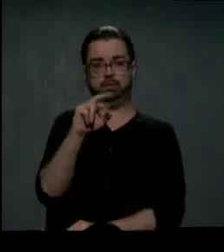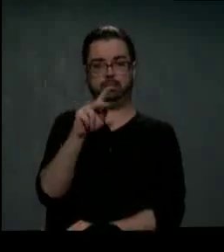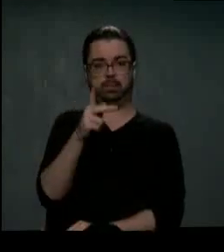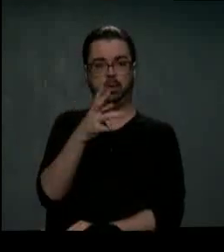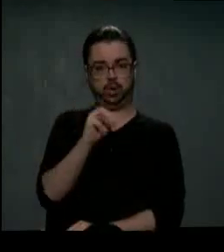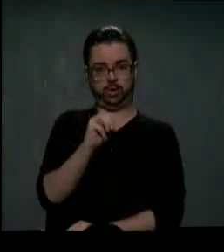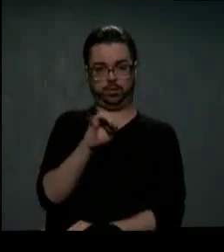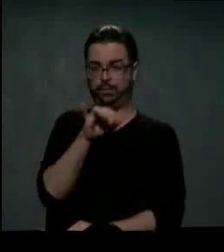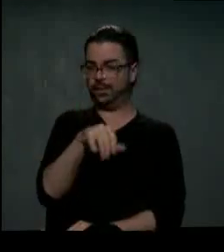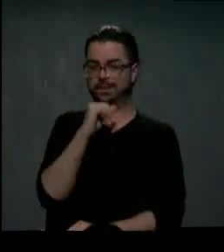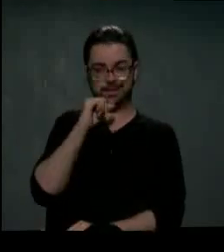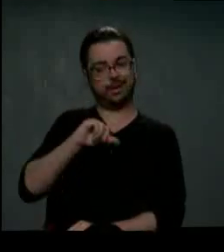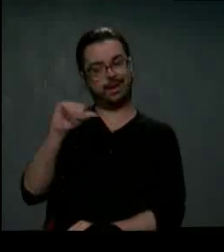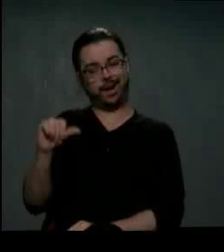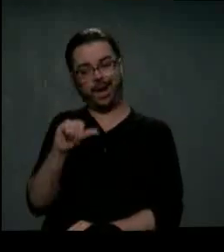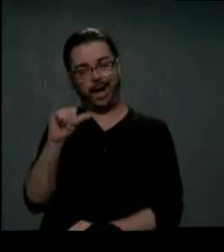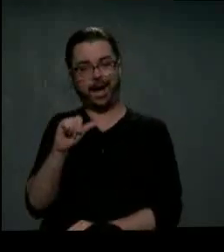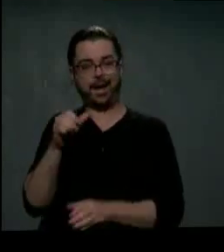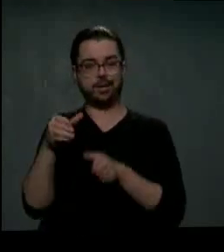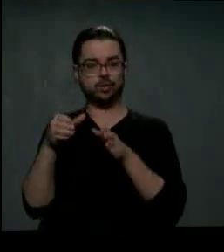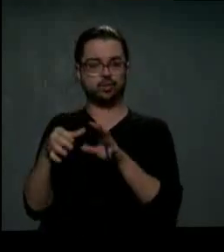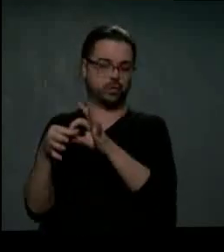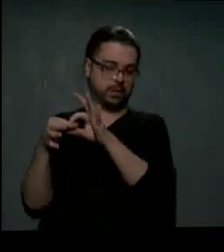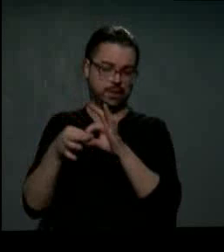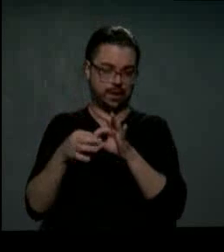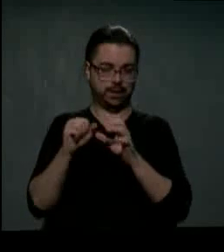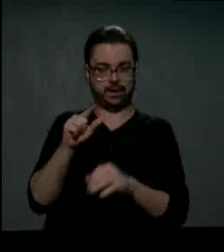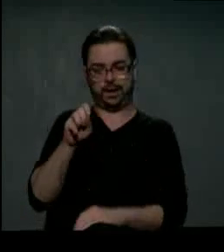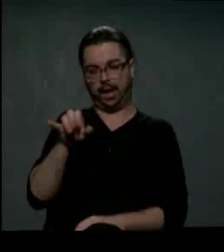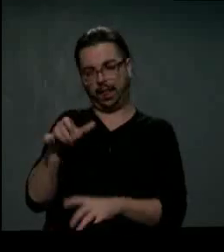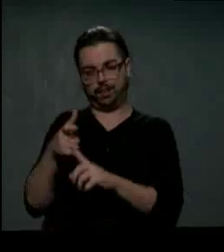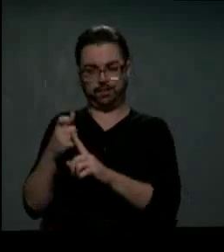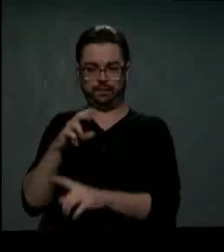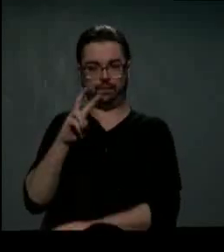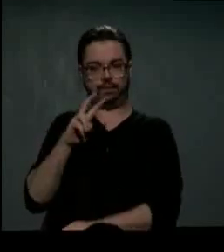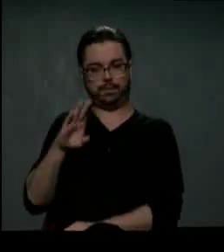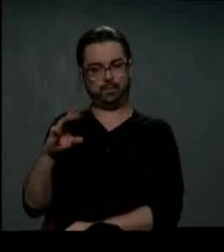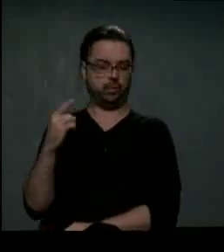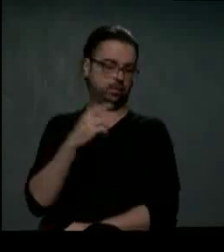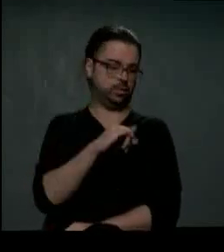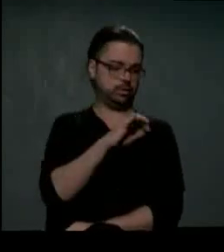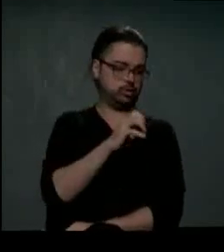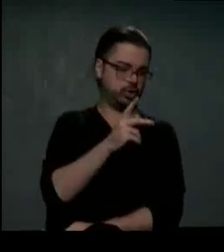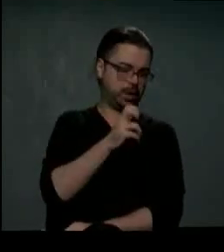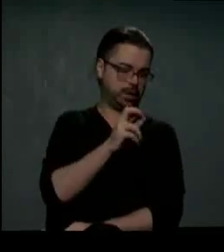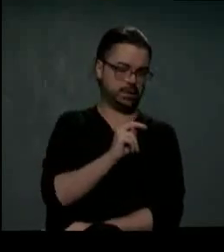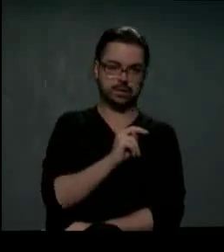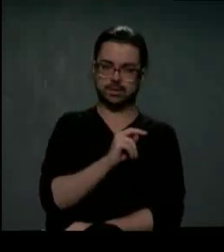street connecting an alleyway basically between Van Buren and Jackson.